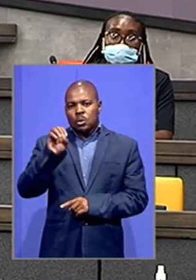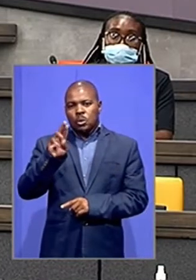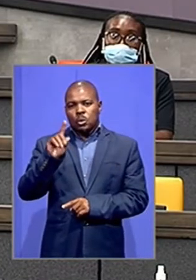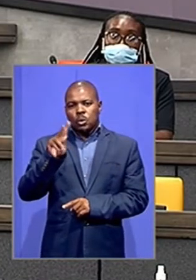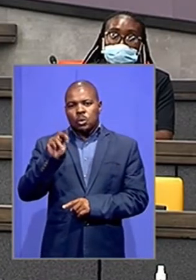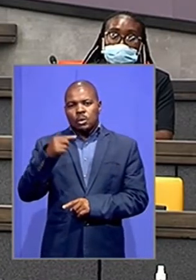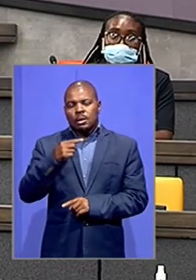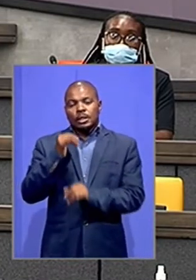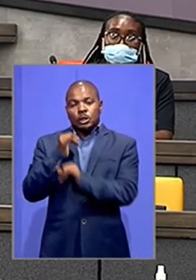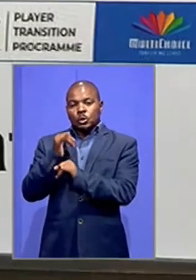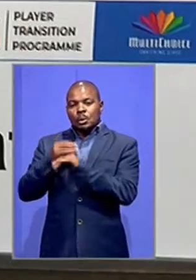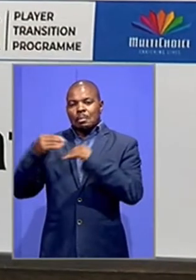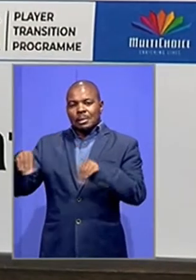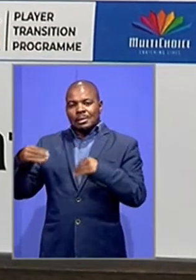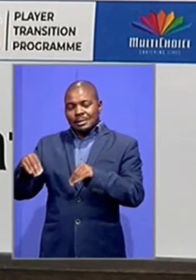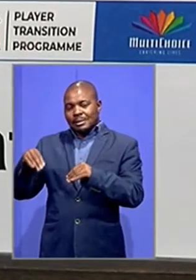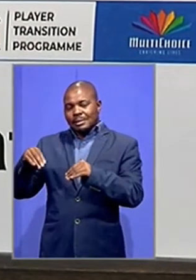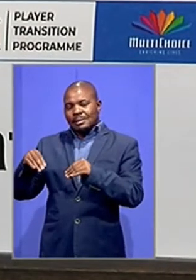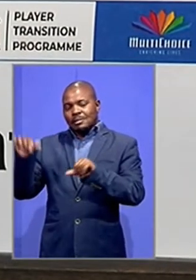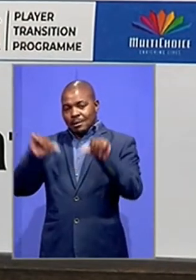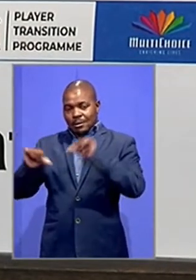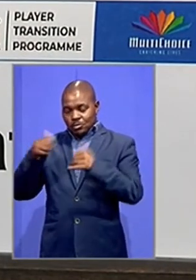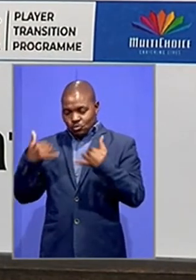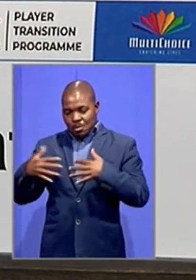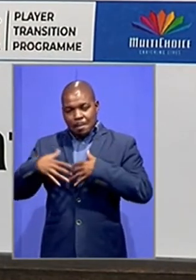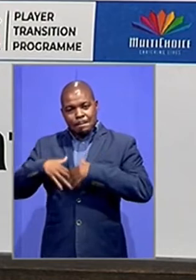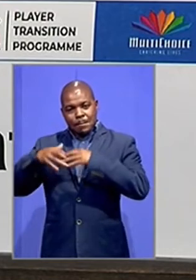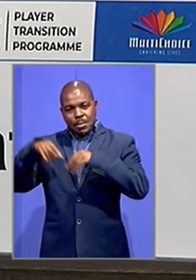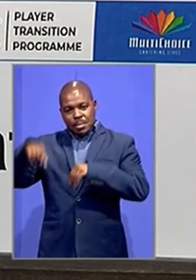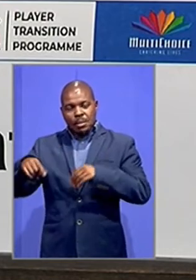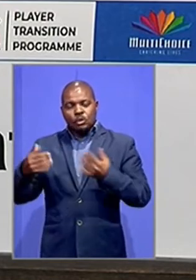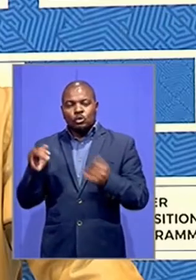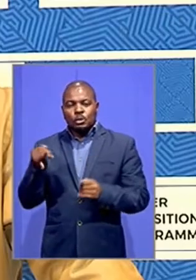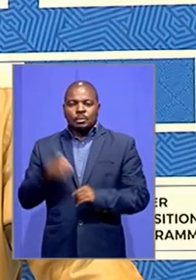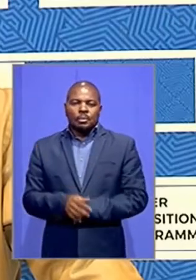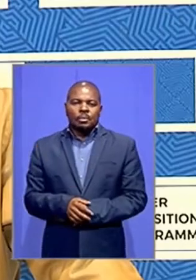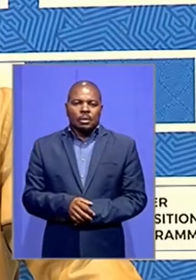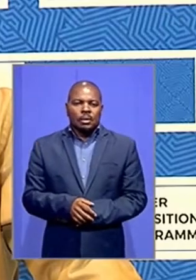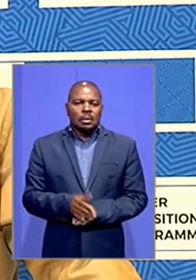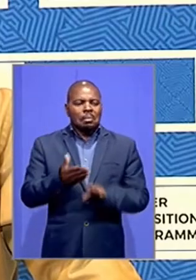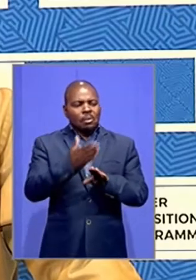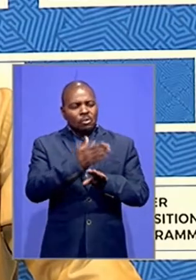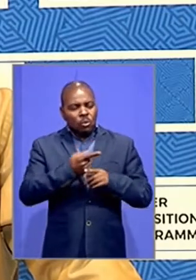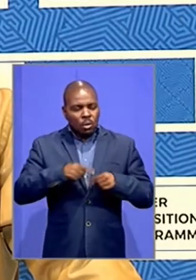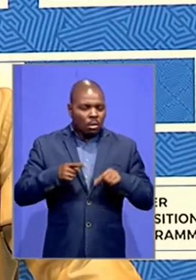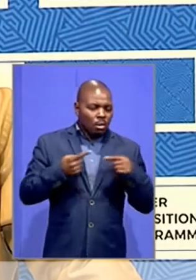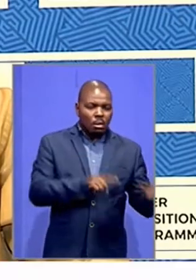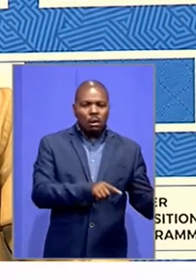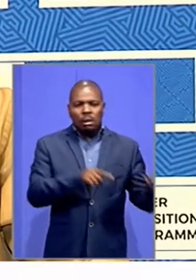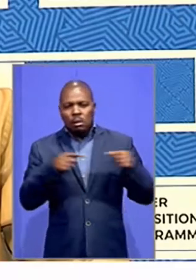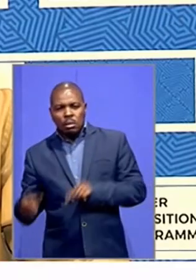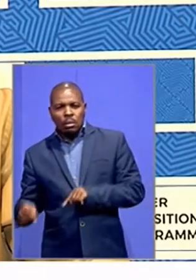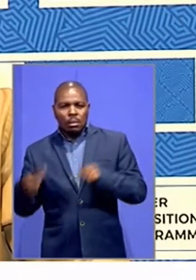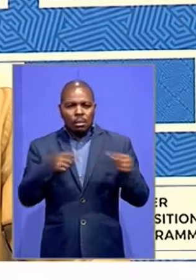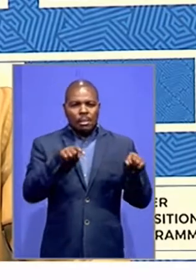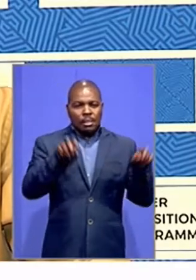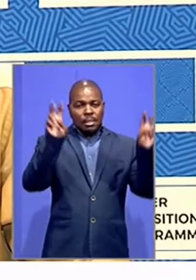Science le ile la thakgolwa Johannesburg kajeno. As much as we were arguing and debating this